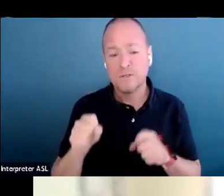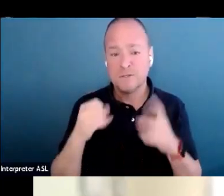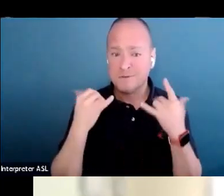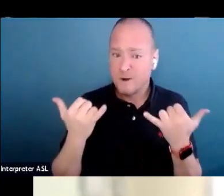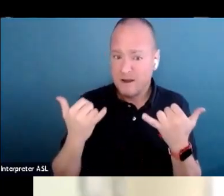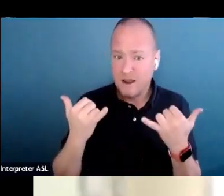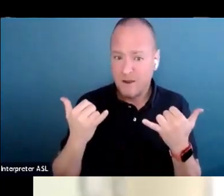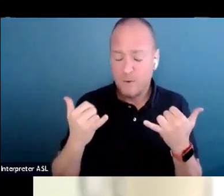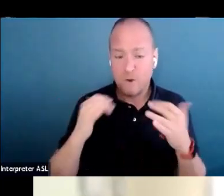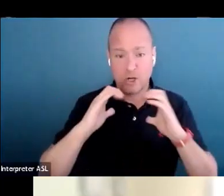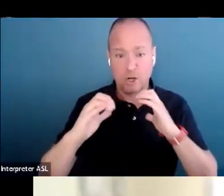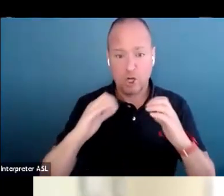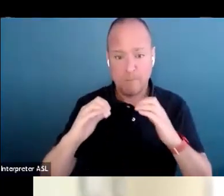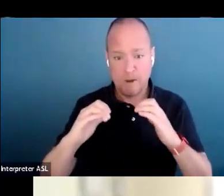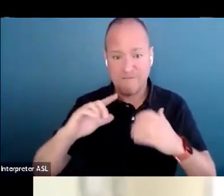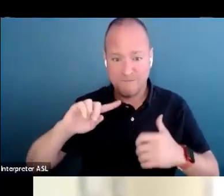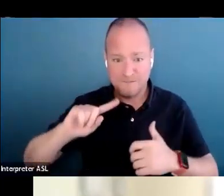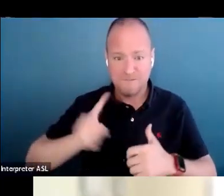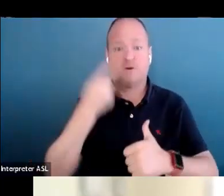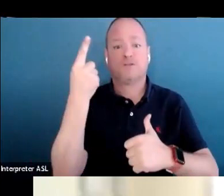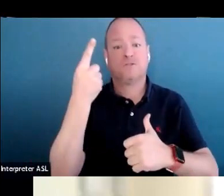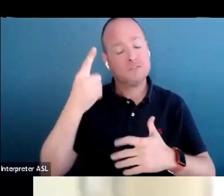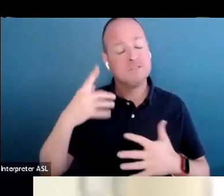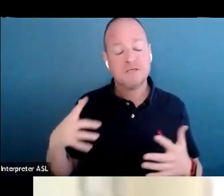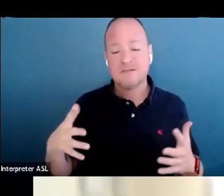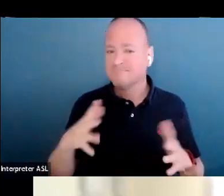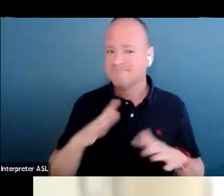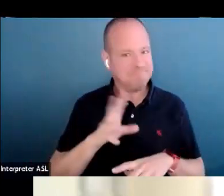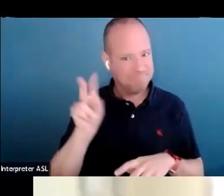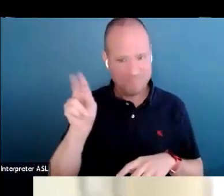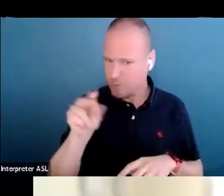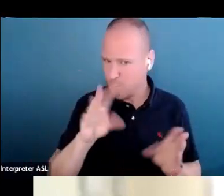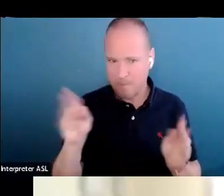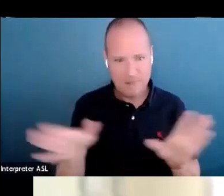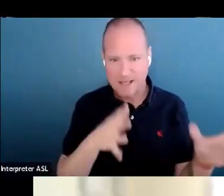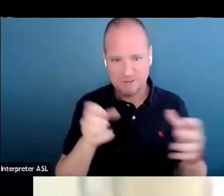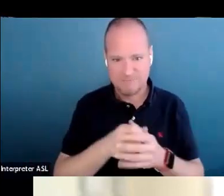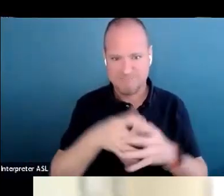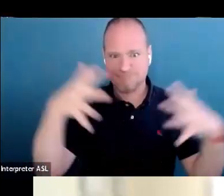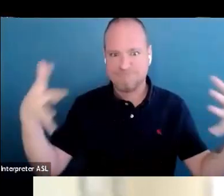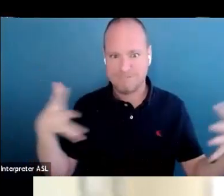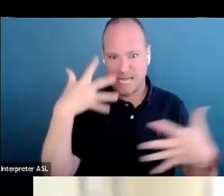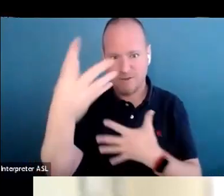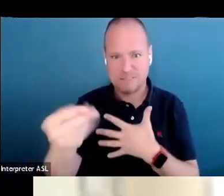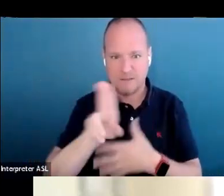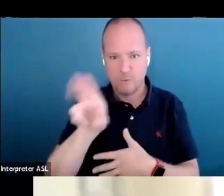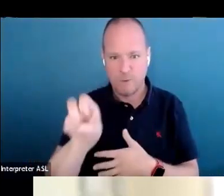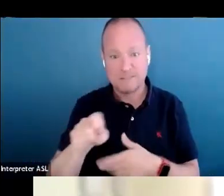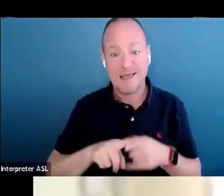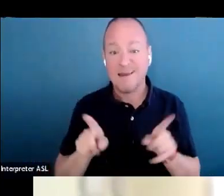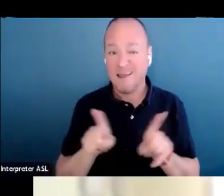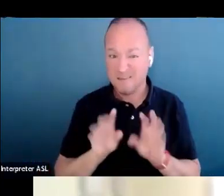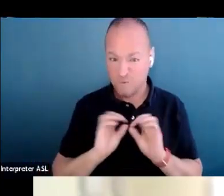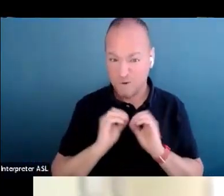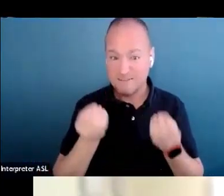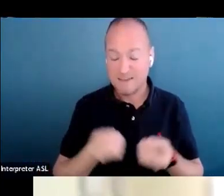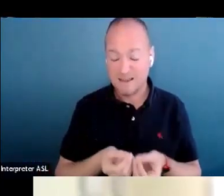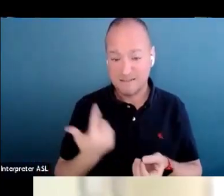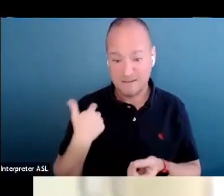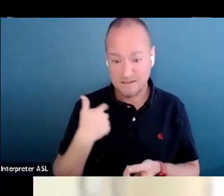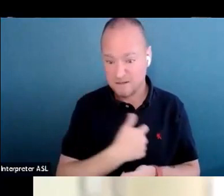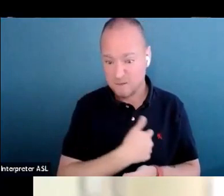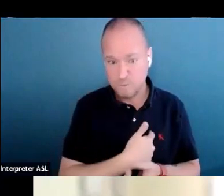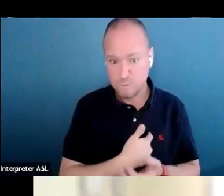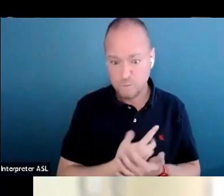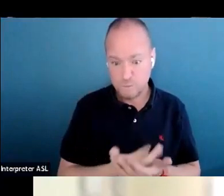time, CommunicationFIRST has no plans to extend this project outside the US. And in fact, as an organization, we are